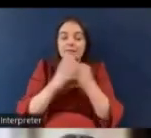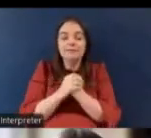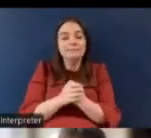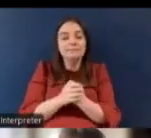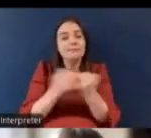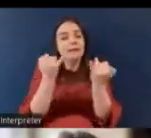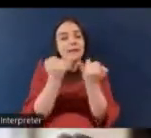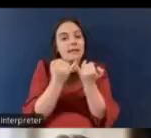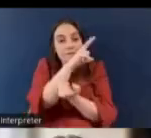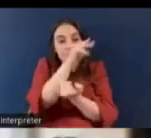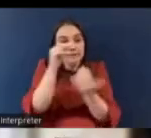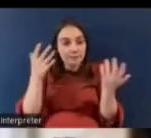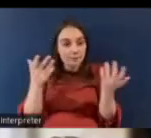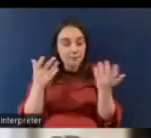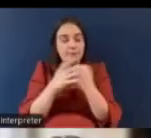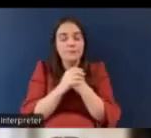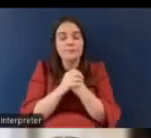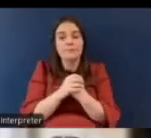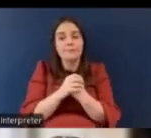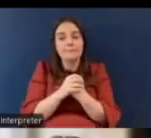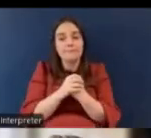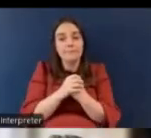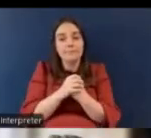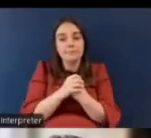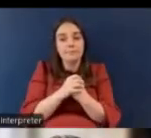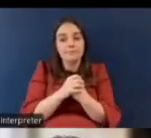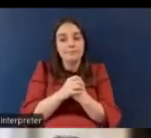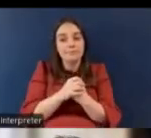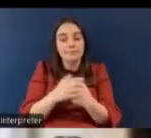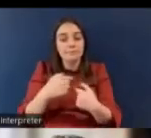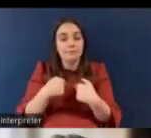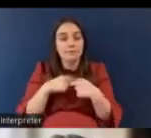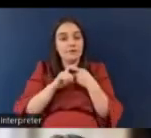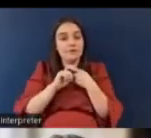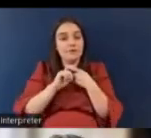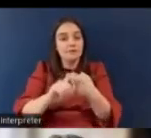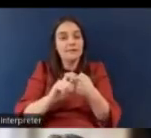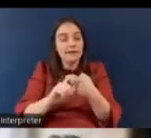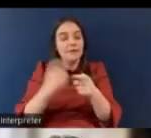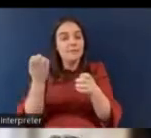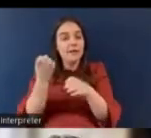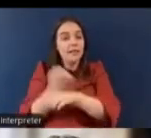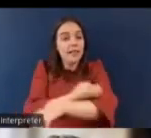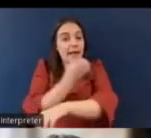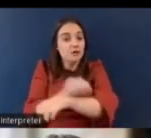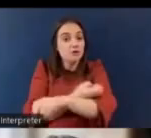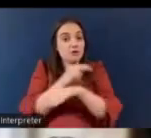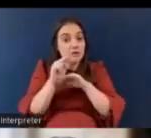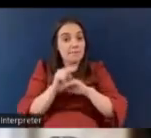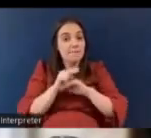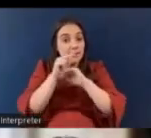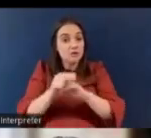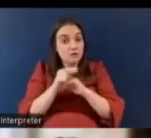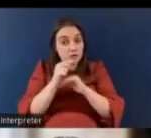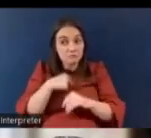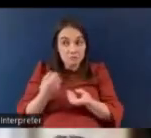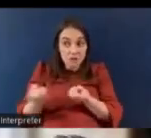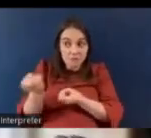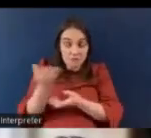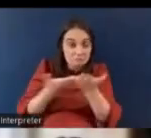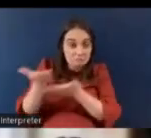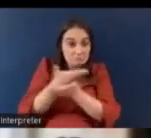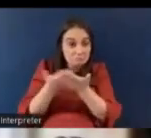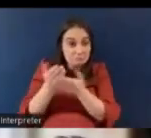like, I suppose I'm a sustainable energy mentor, and I was just sharing with the group